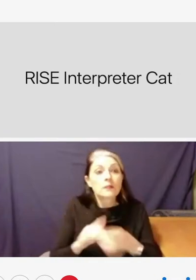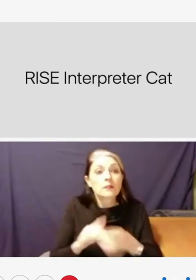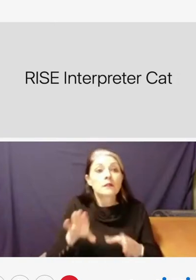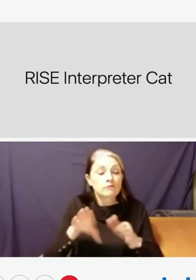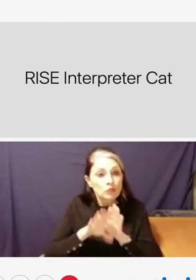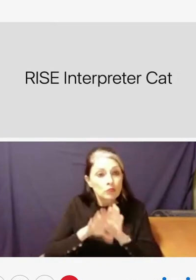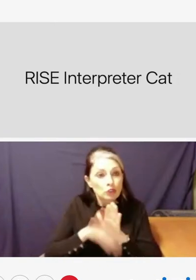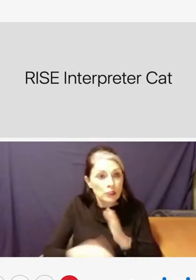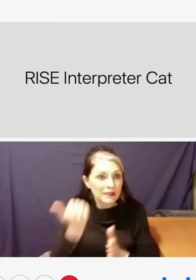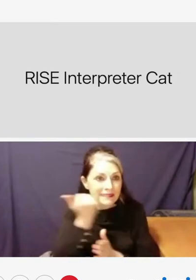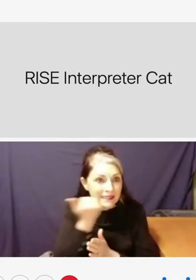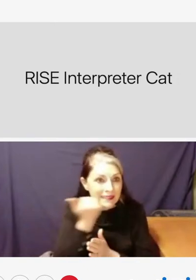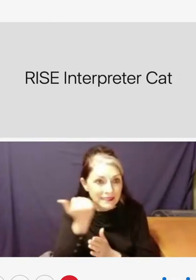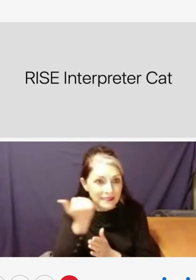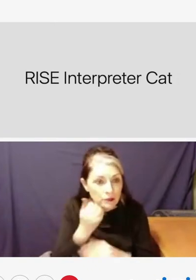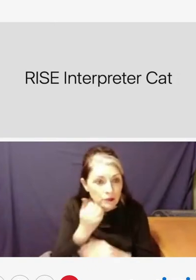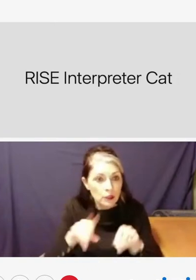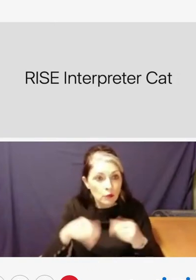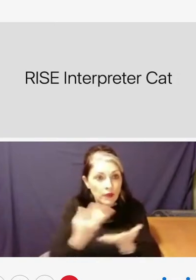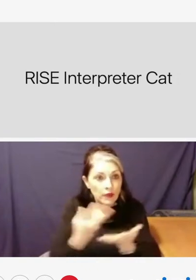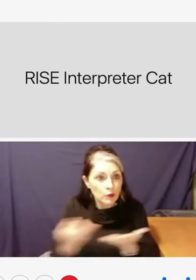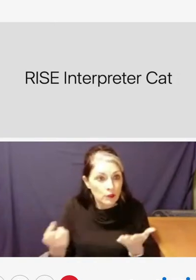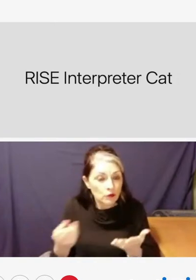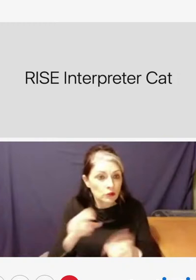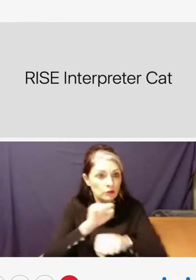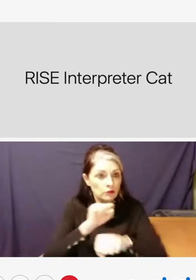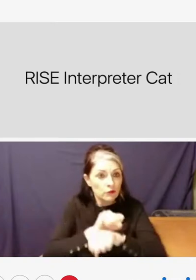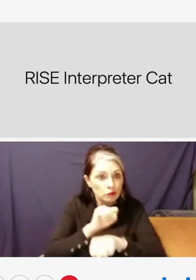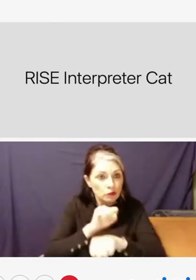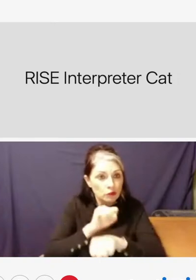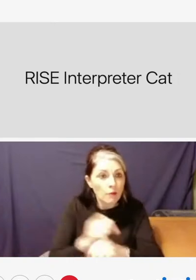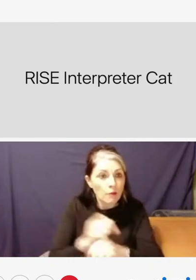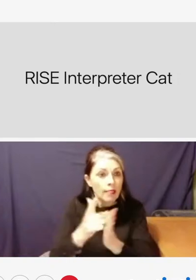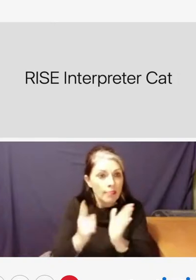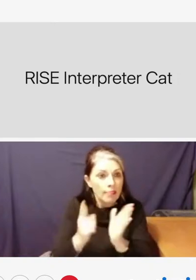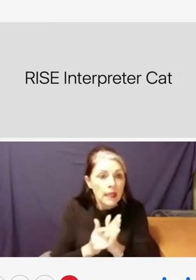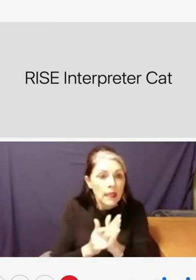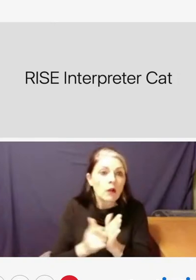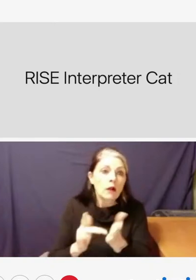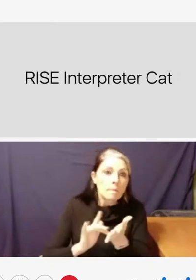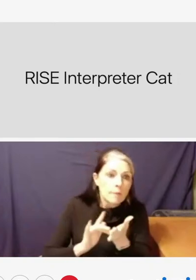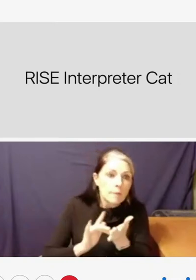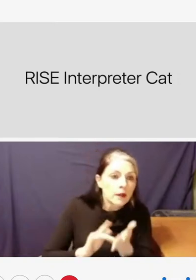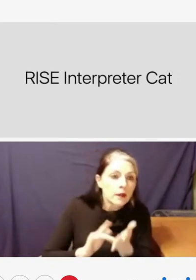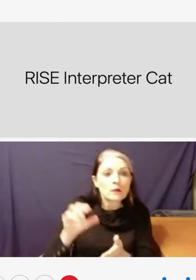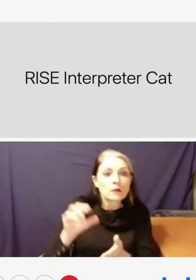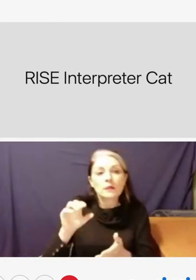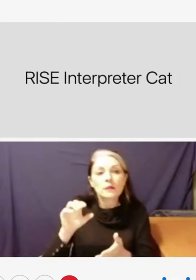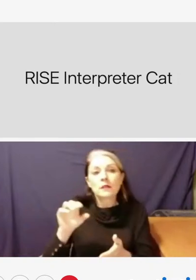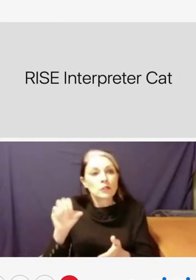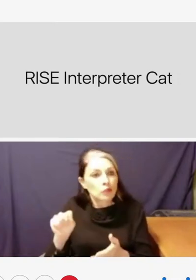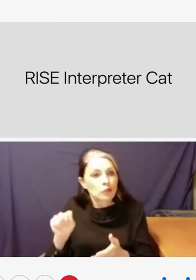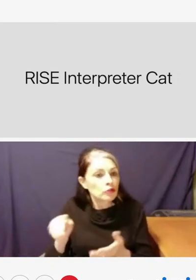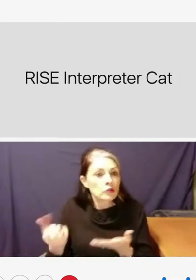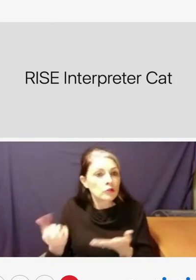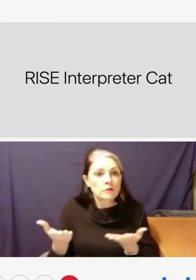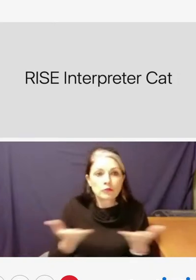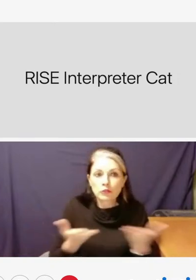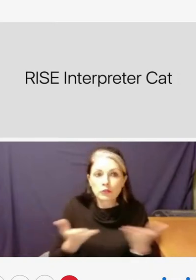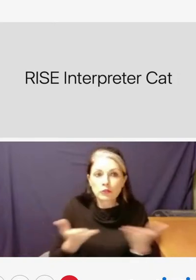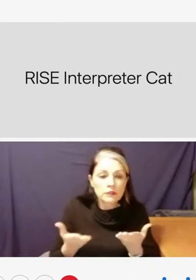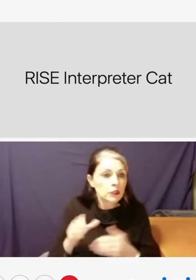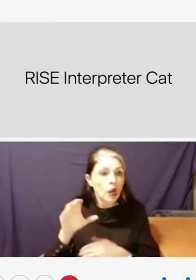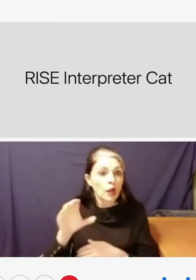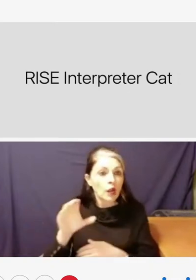uh resources for employment and legal resources and medical care and social services and so on our case managers do an amazing job and I would be